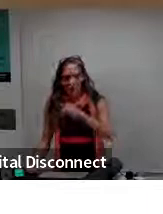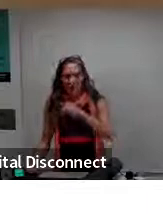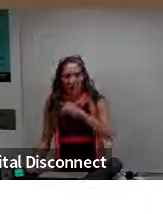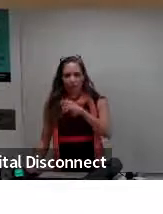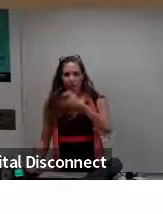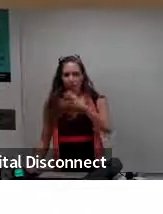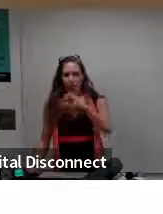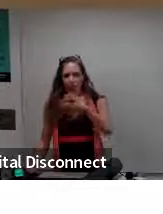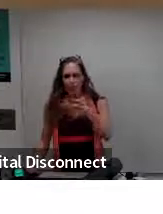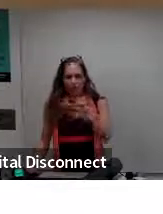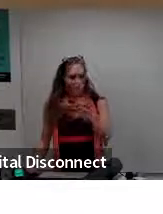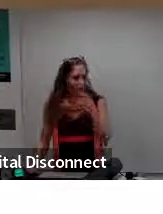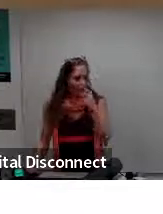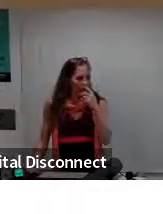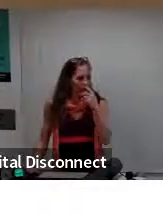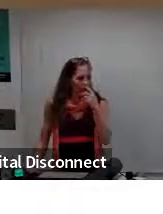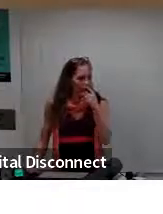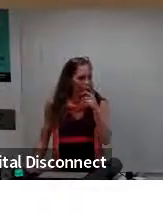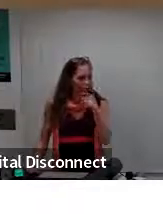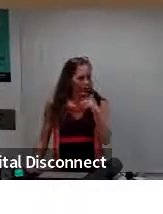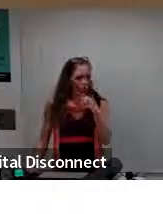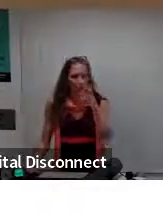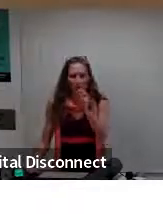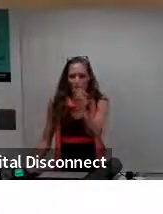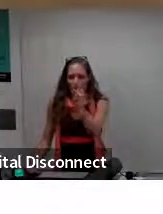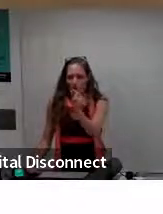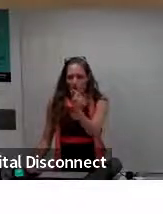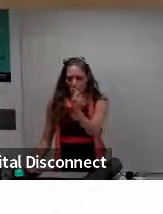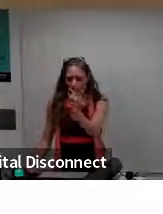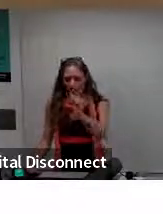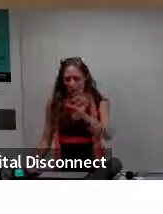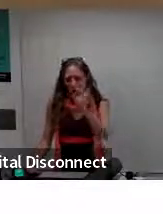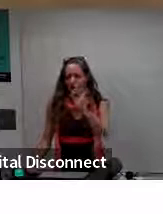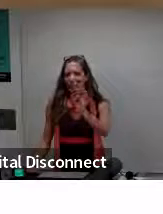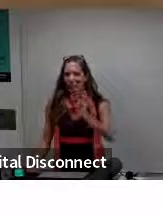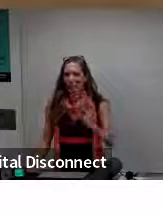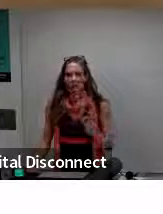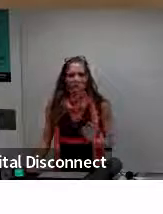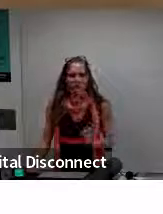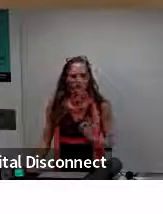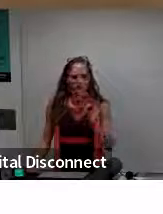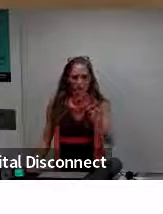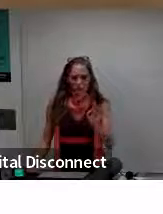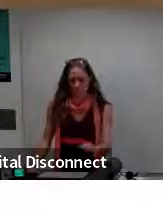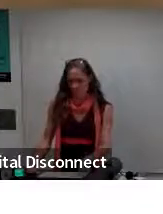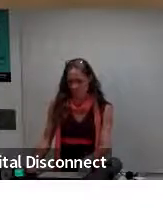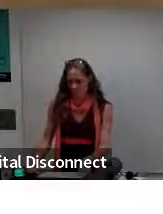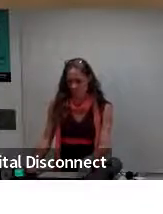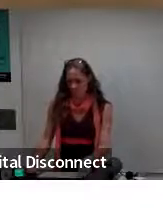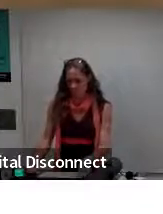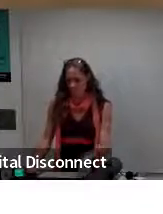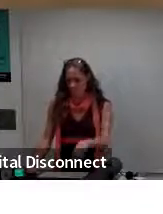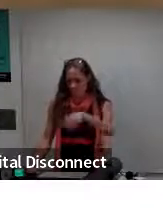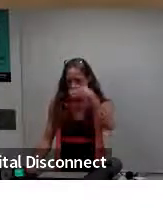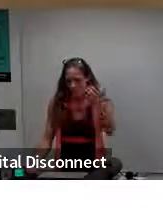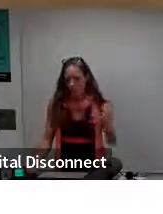marginalized often don't find a place, or only a very kind of specific place. Like one of the examples I give in